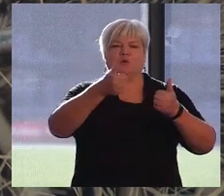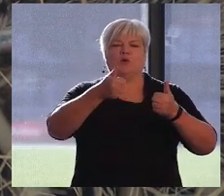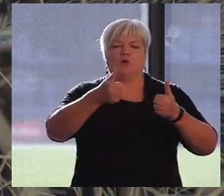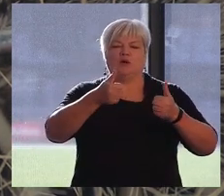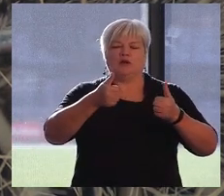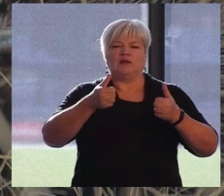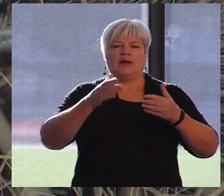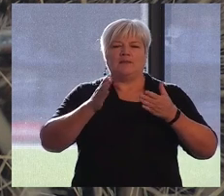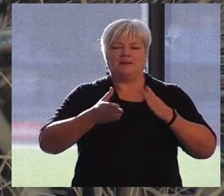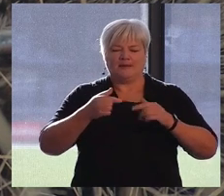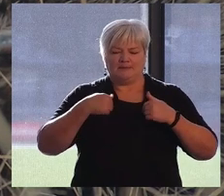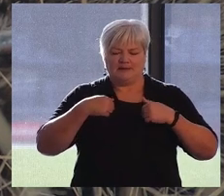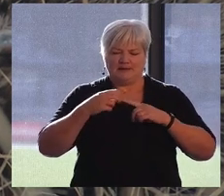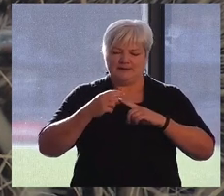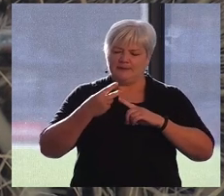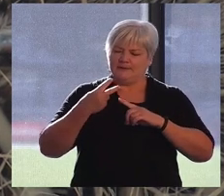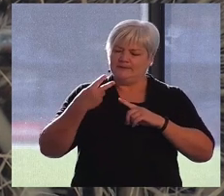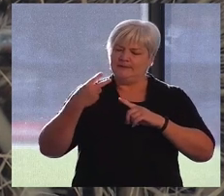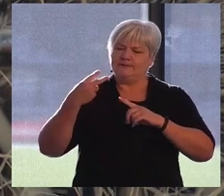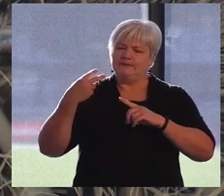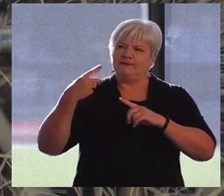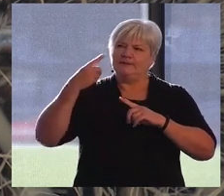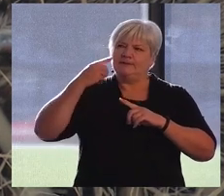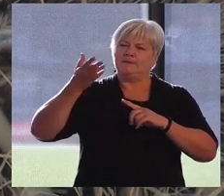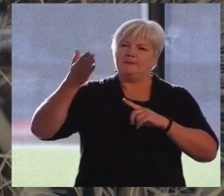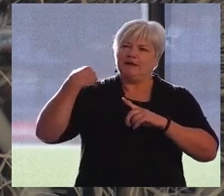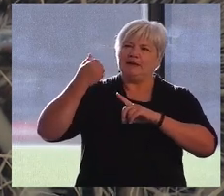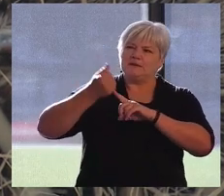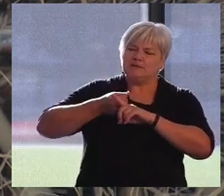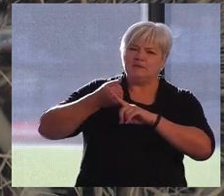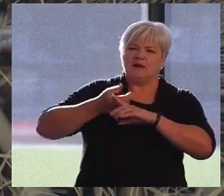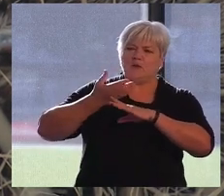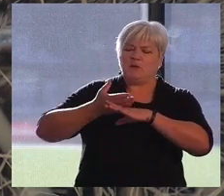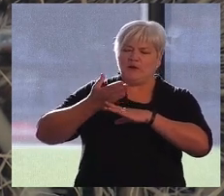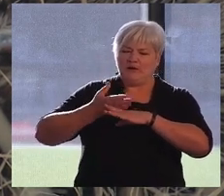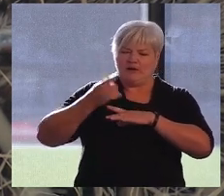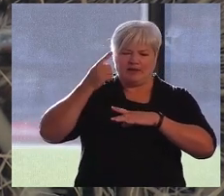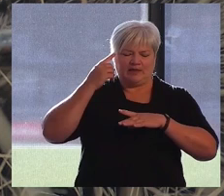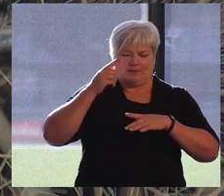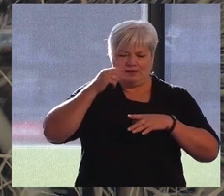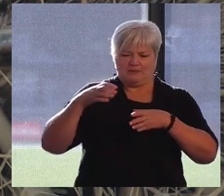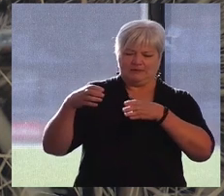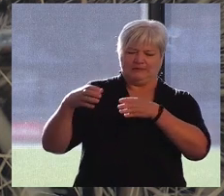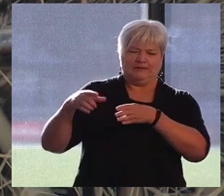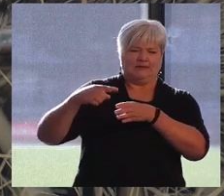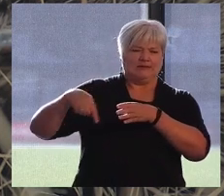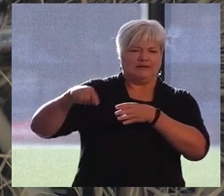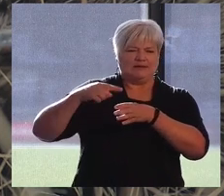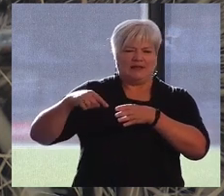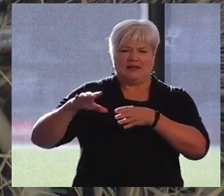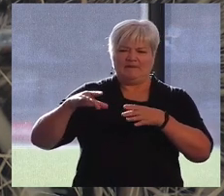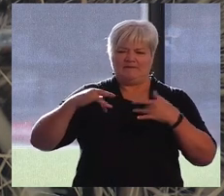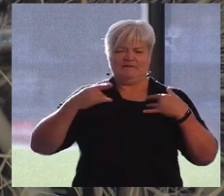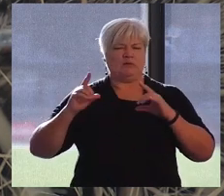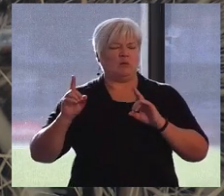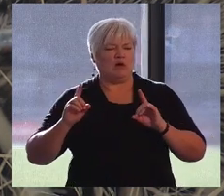the campaigning work that I'd done previously and think about how that would have been received by Conservative voters or Conservative MPs and think about some